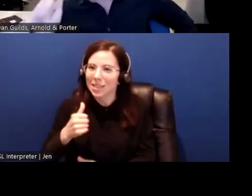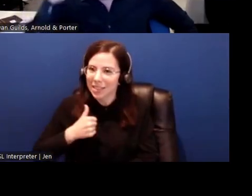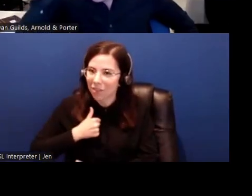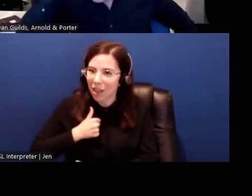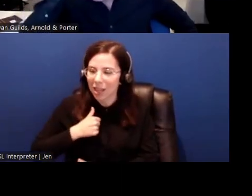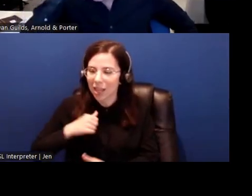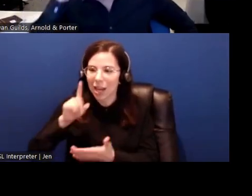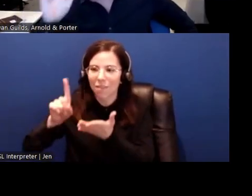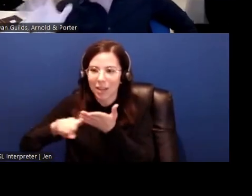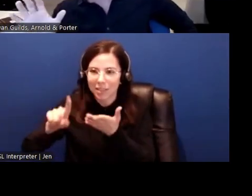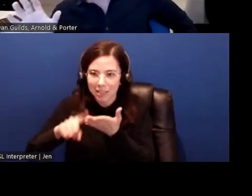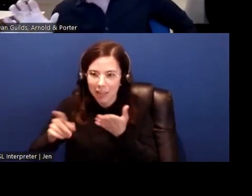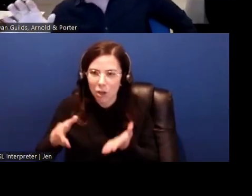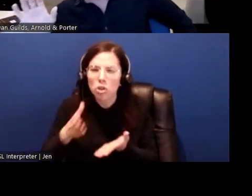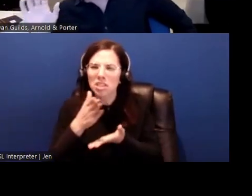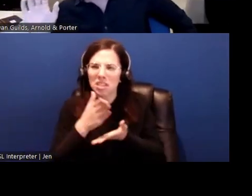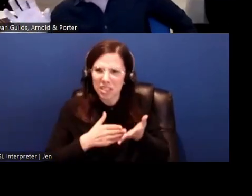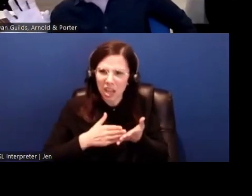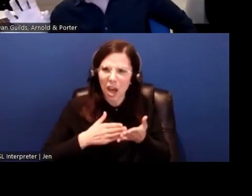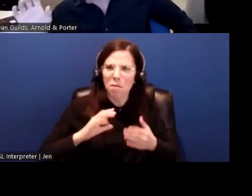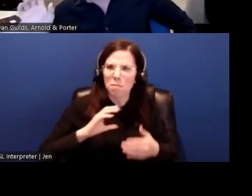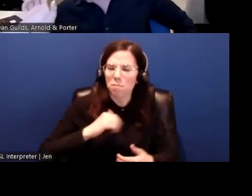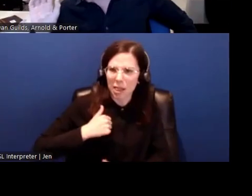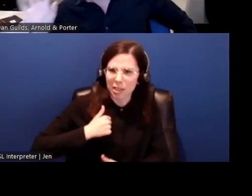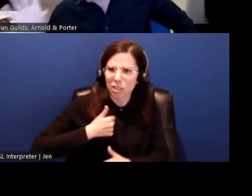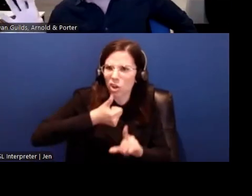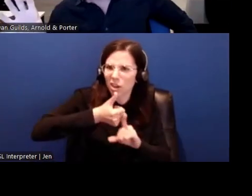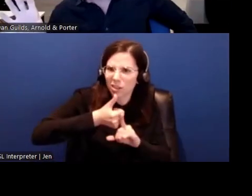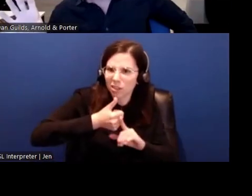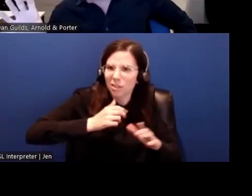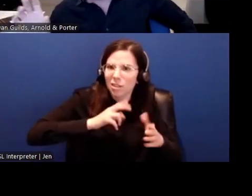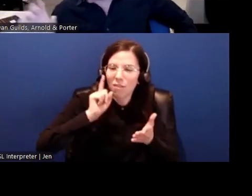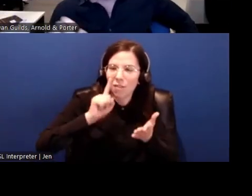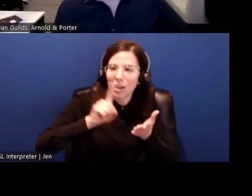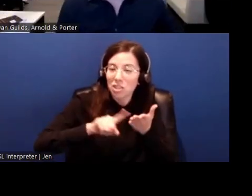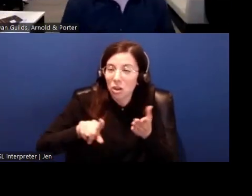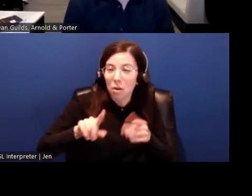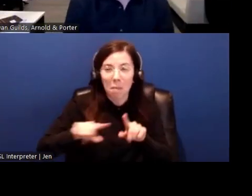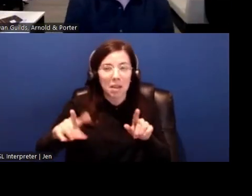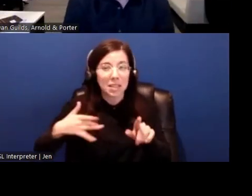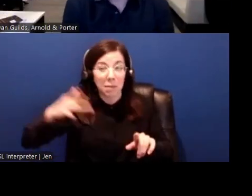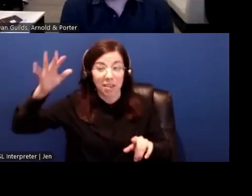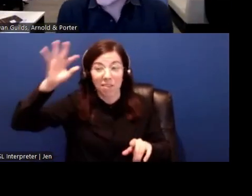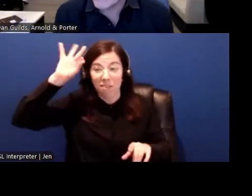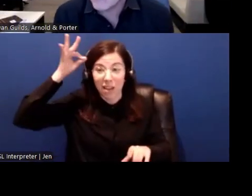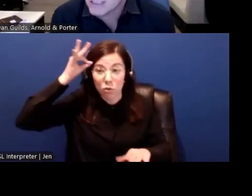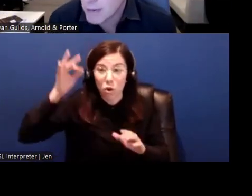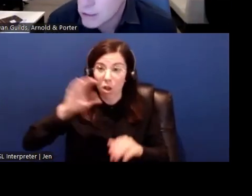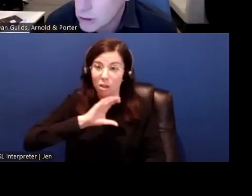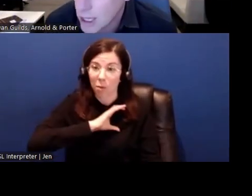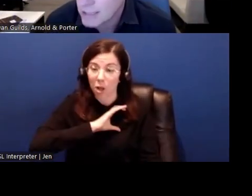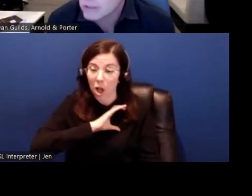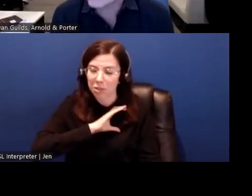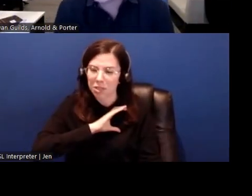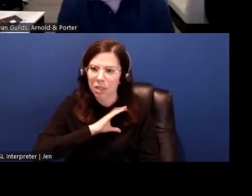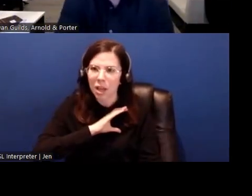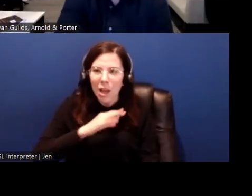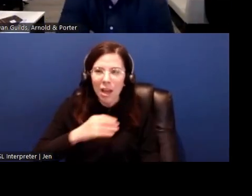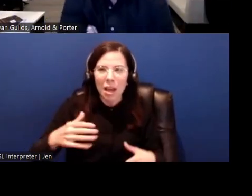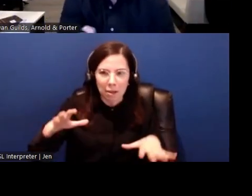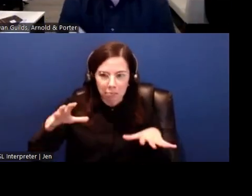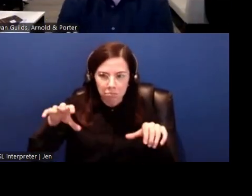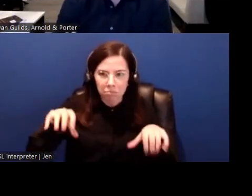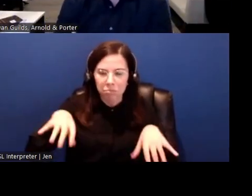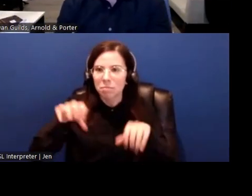investigators, but mostly they are federal law enforcement who have undertaken specialized